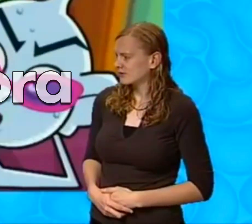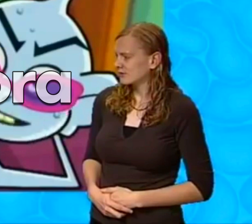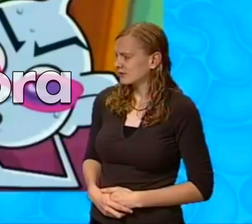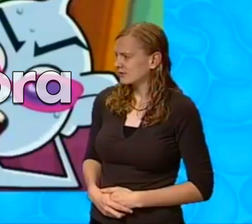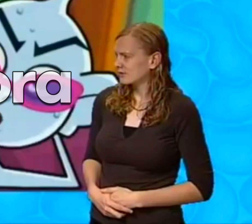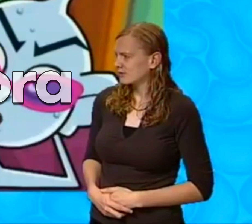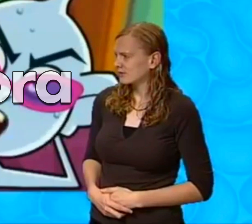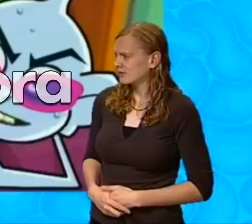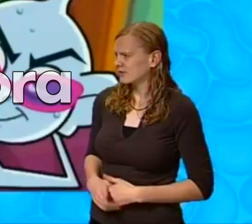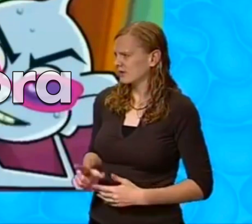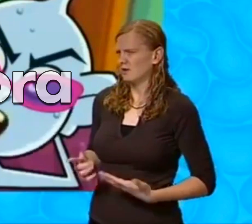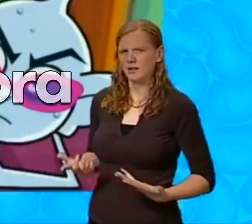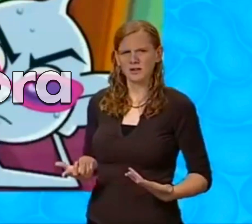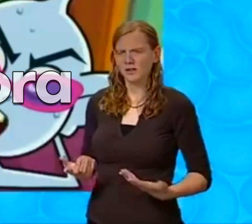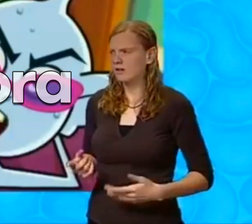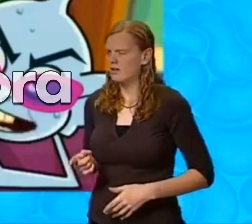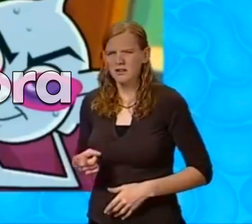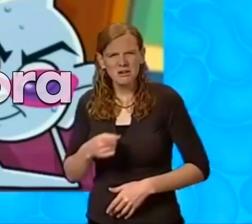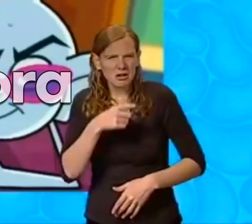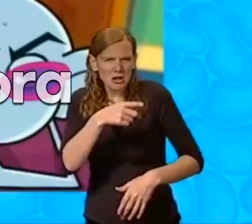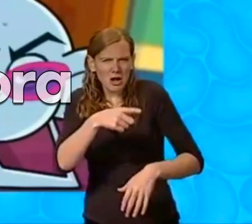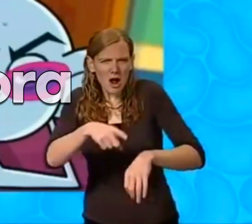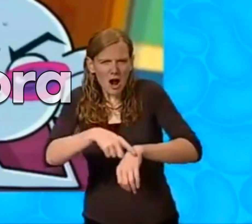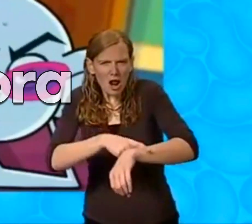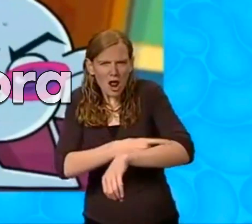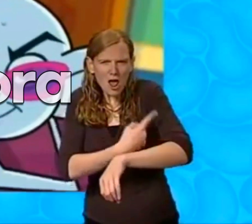What took you so long, Tommy boy?